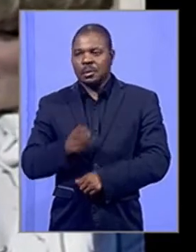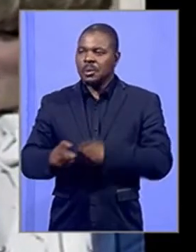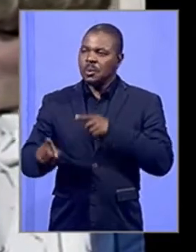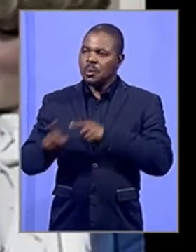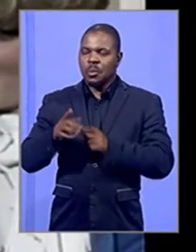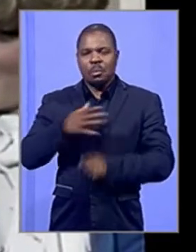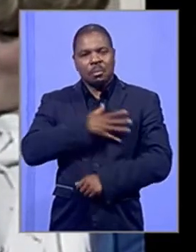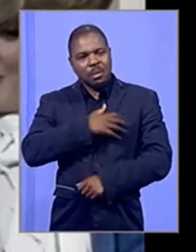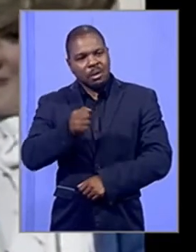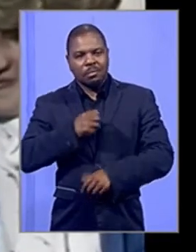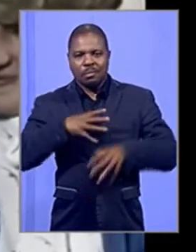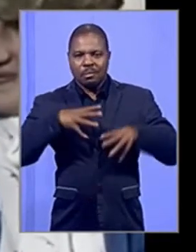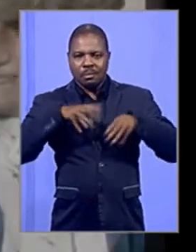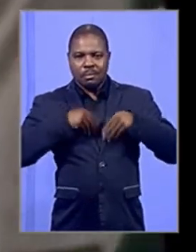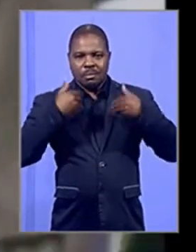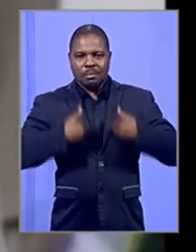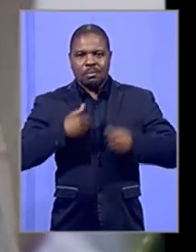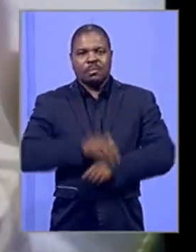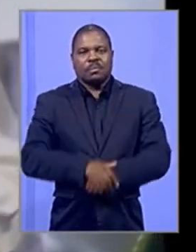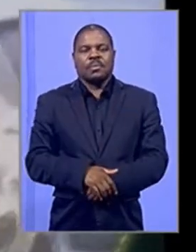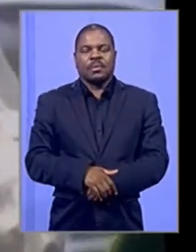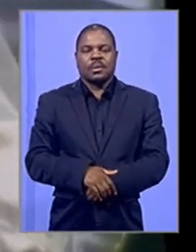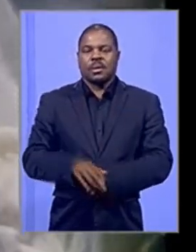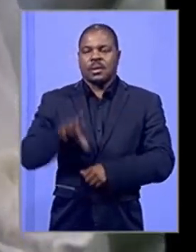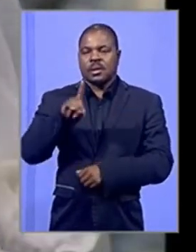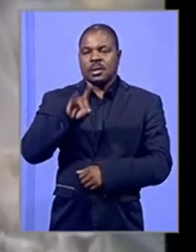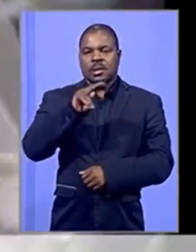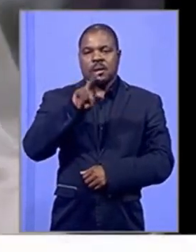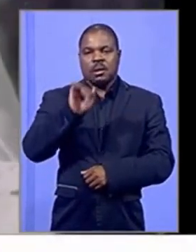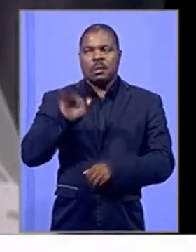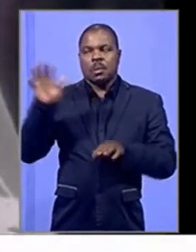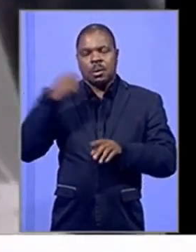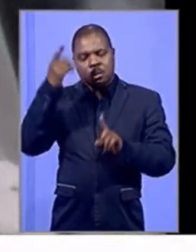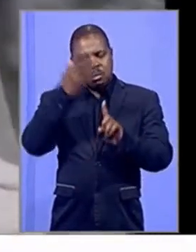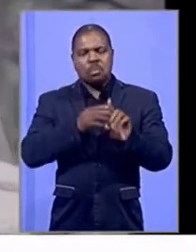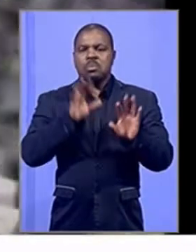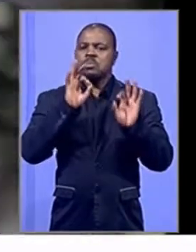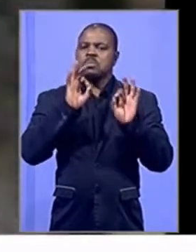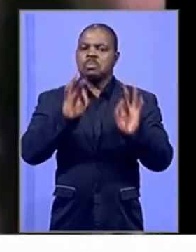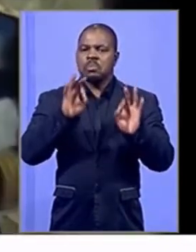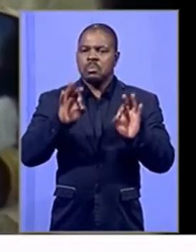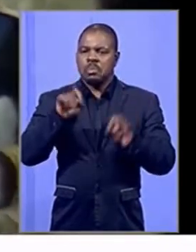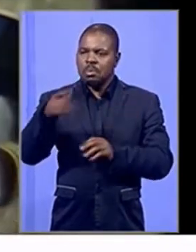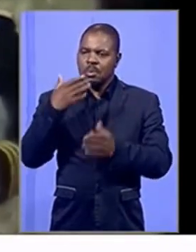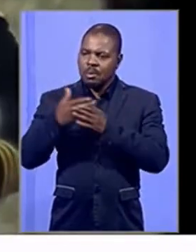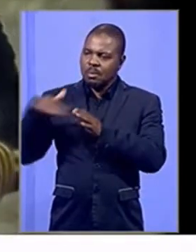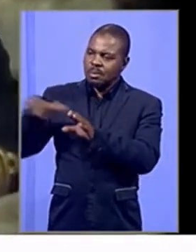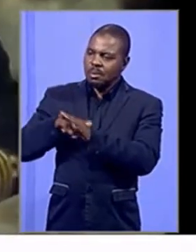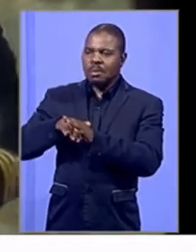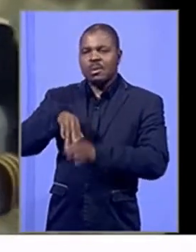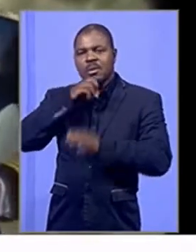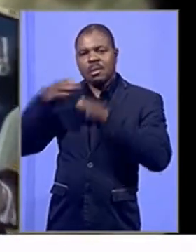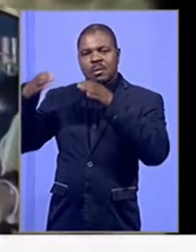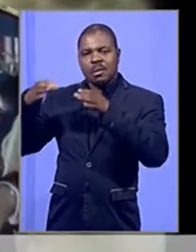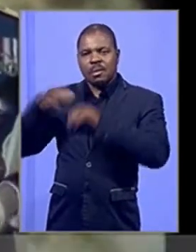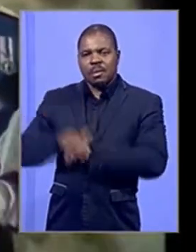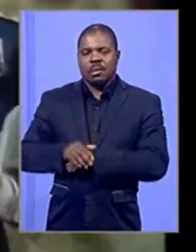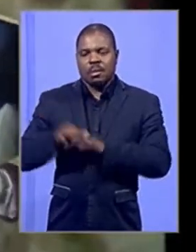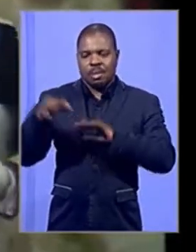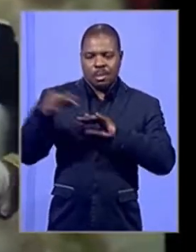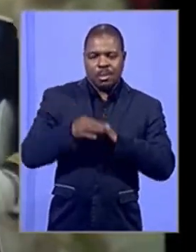brave enough to take me on. Diana o bone ile sepheto sa maleba go ka ba kgosigadi ya setšhaba seo. Lenyalo la bona le ile la ba